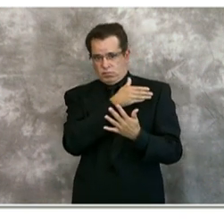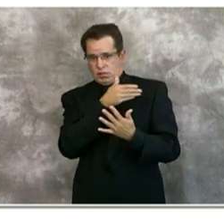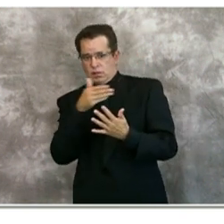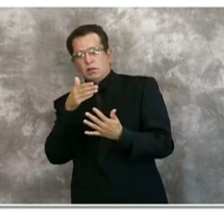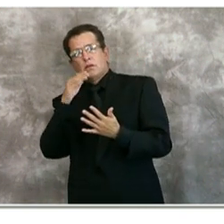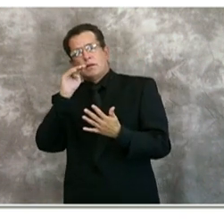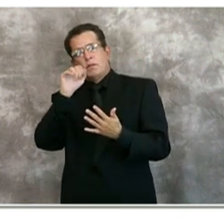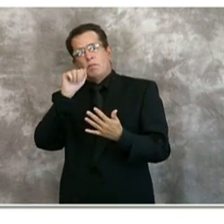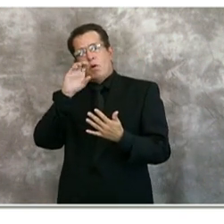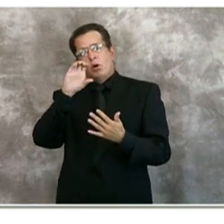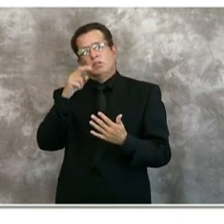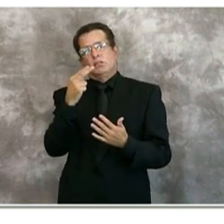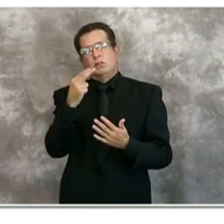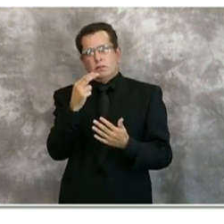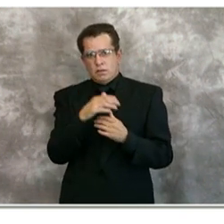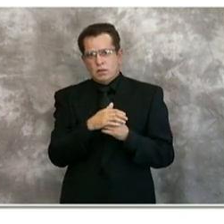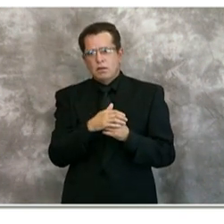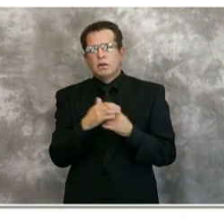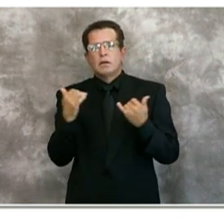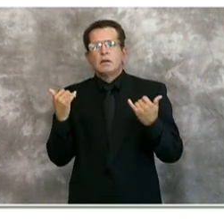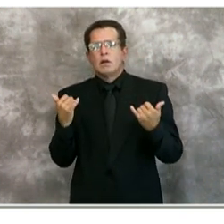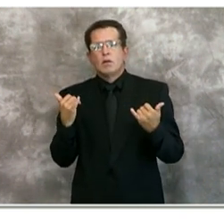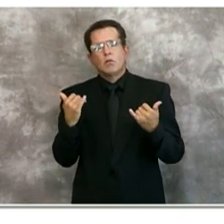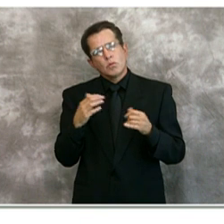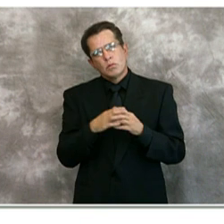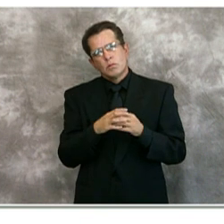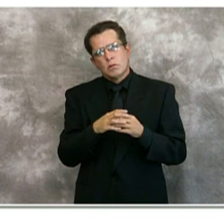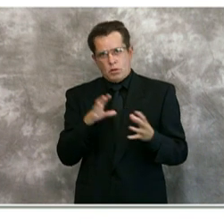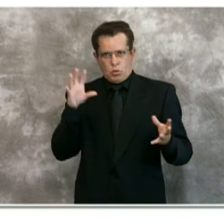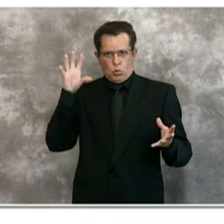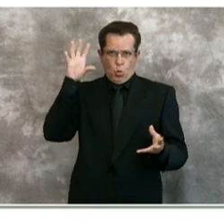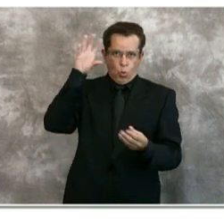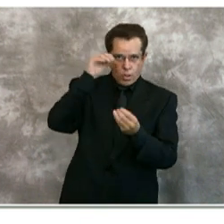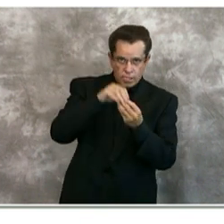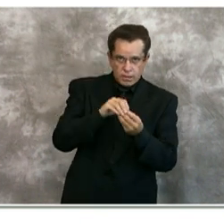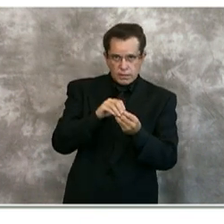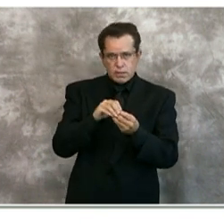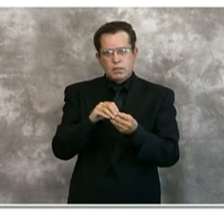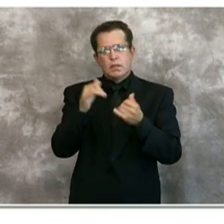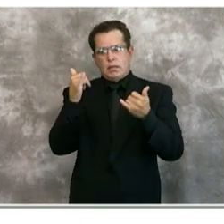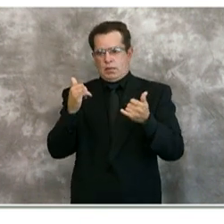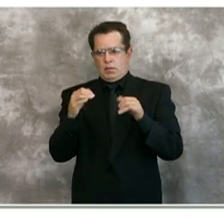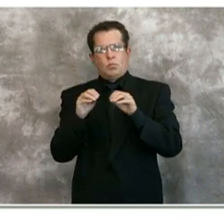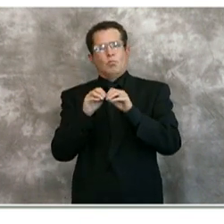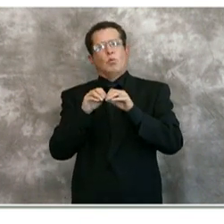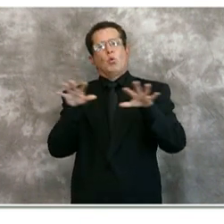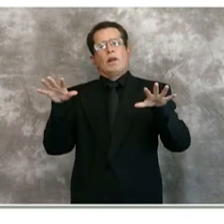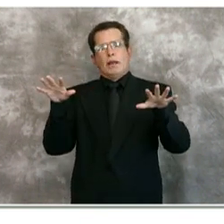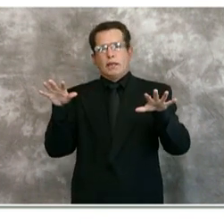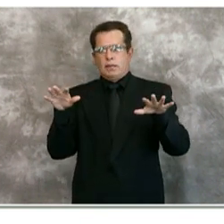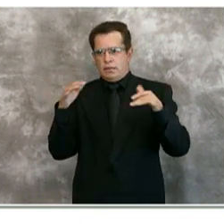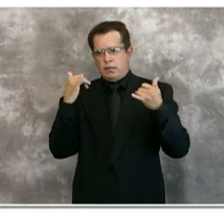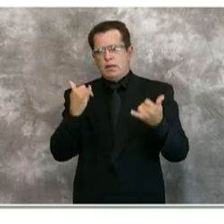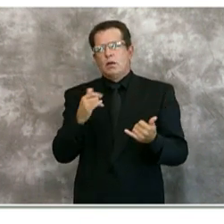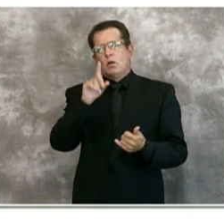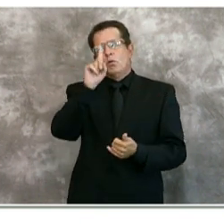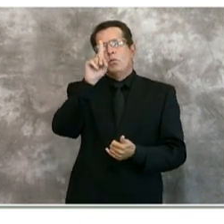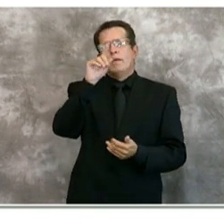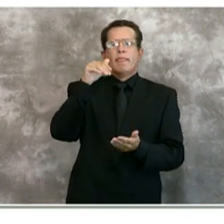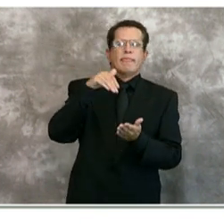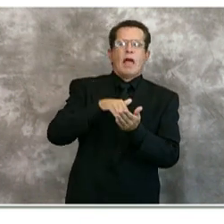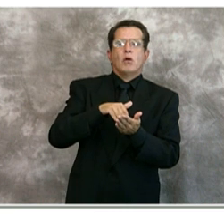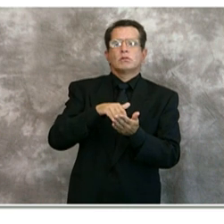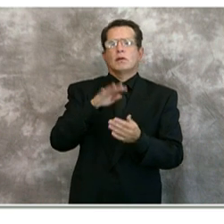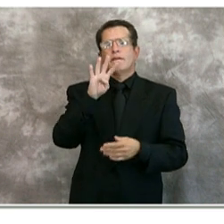pandemic, the total community outbreaks have resulted in